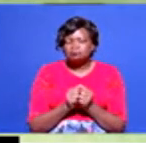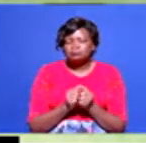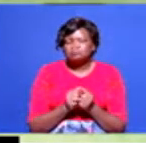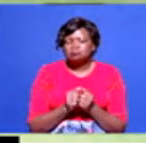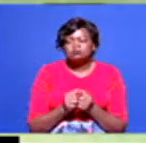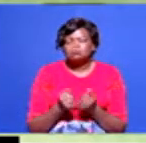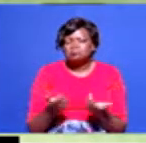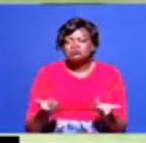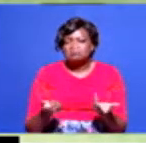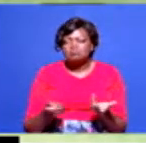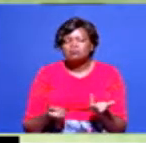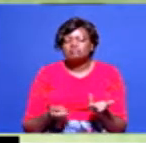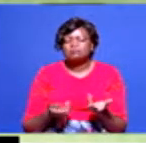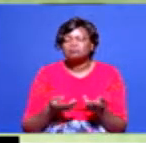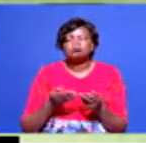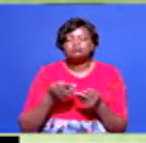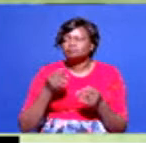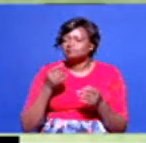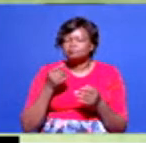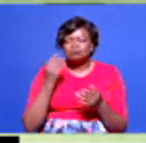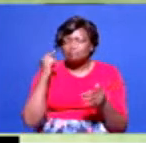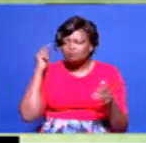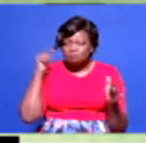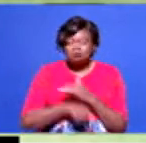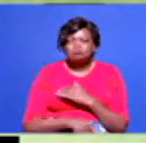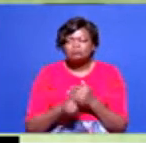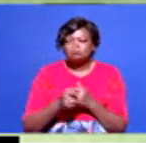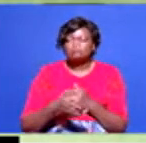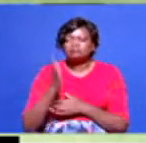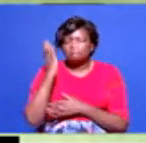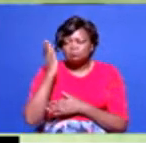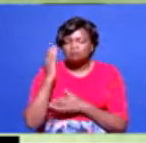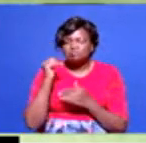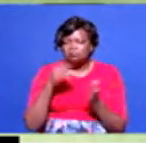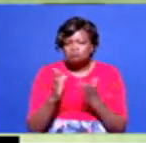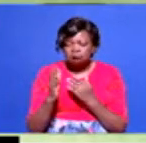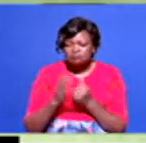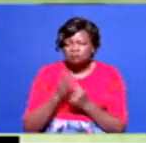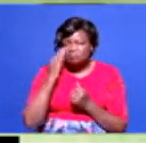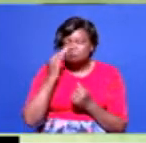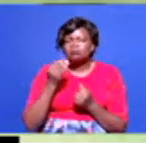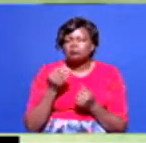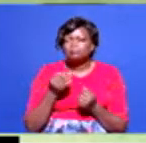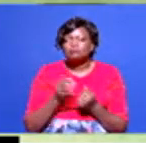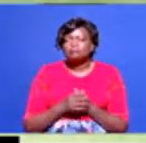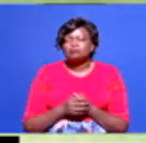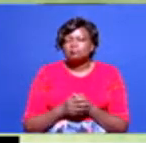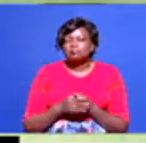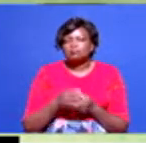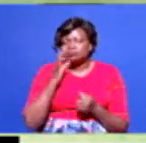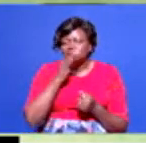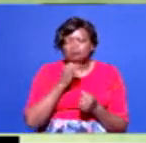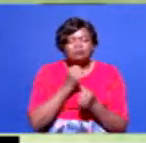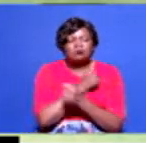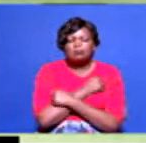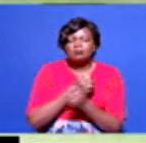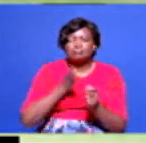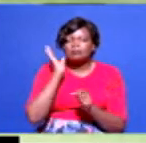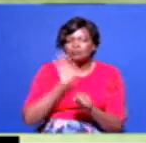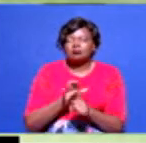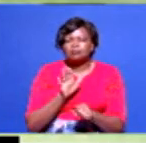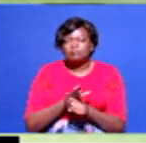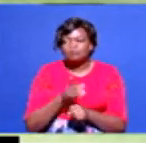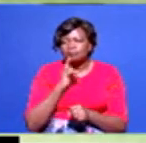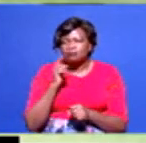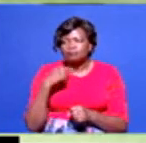remember our former president, Mwai Kibaki, as a very godly man. He is a man who we